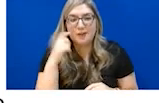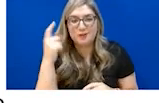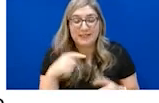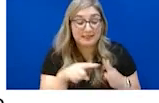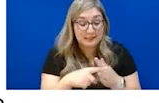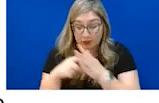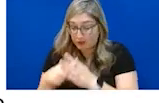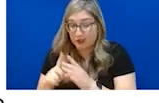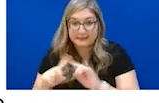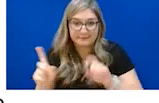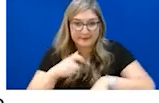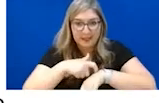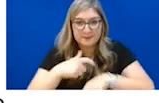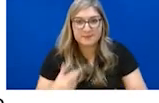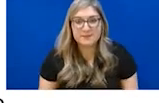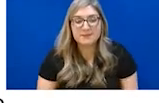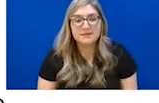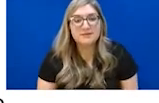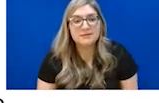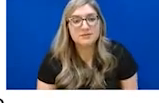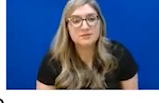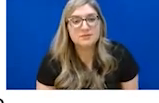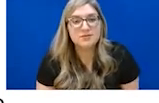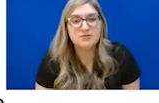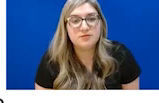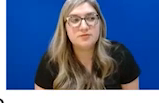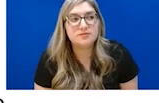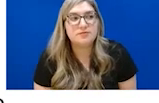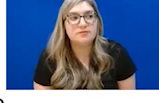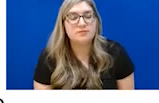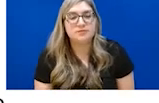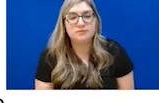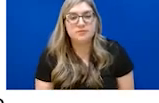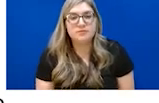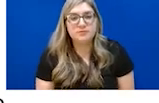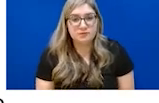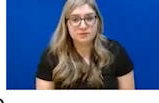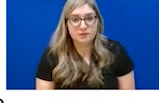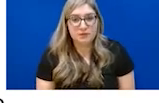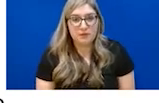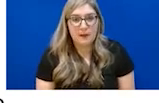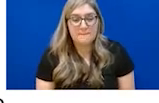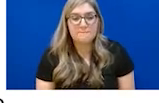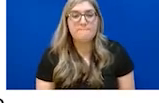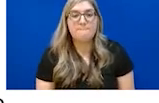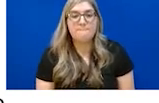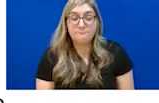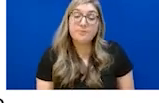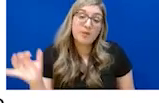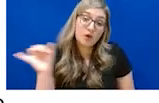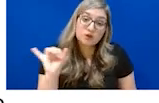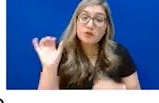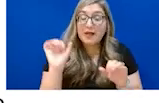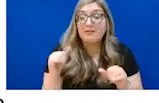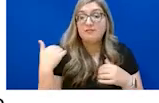times. And then also on the exchange, you have both asynchronous and